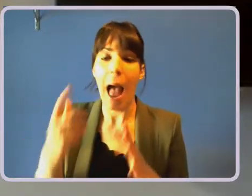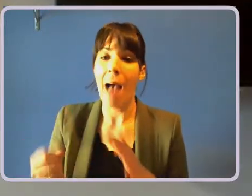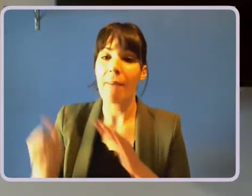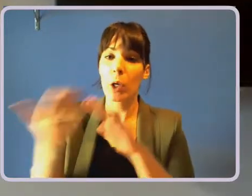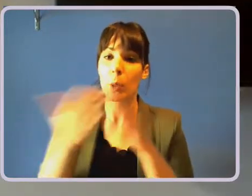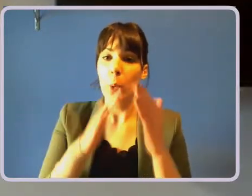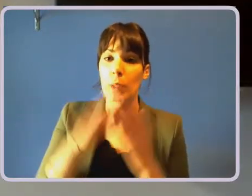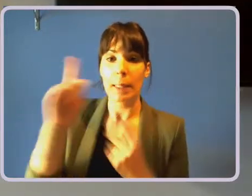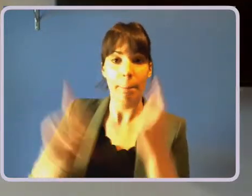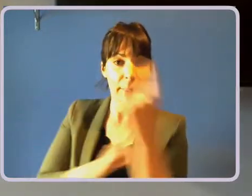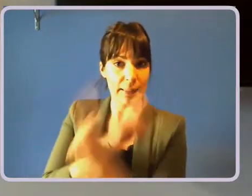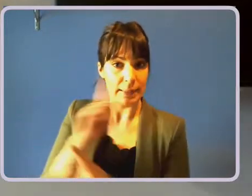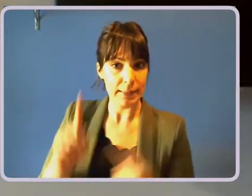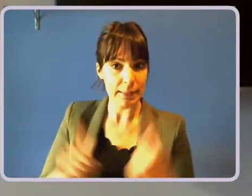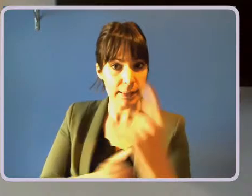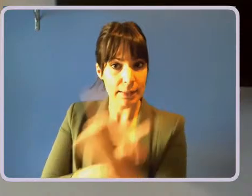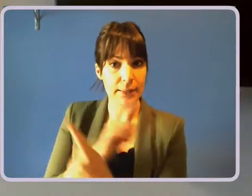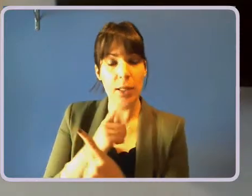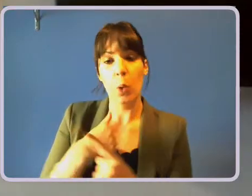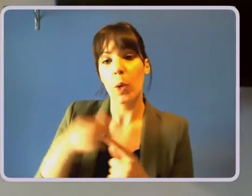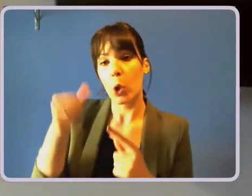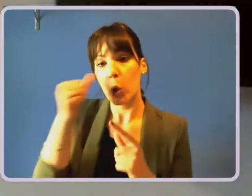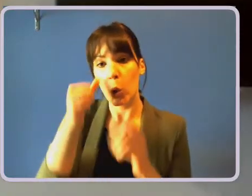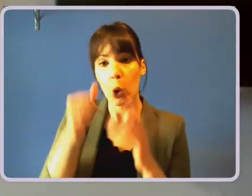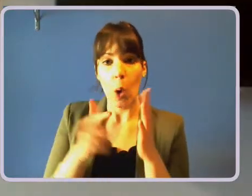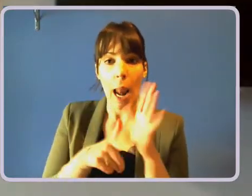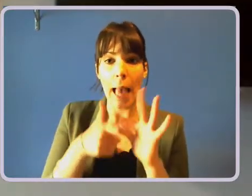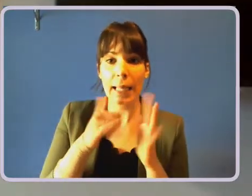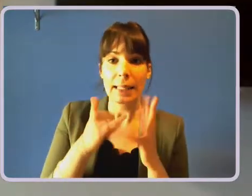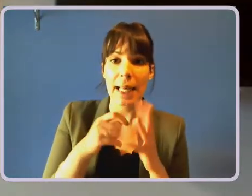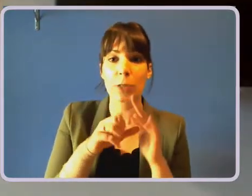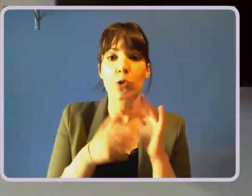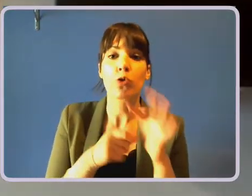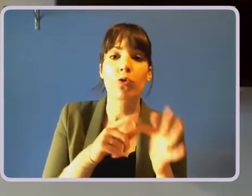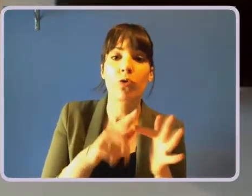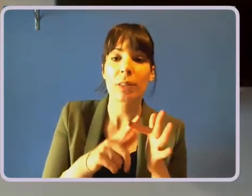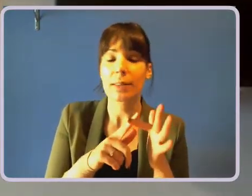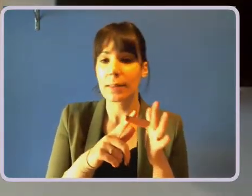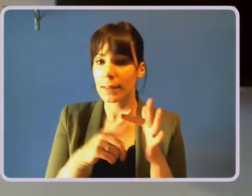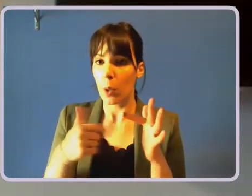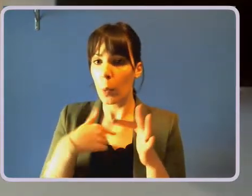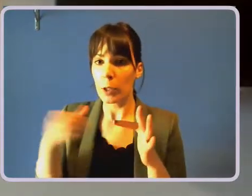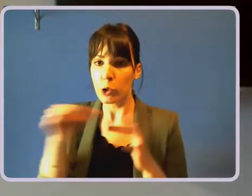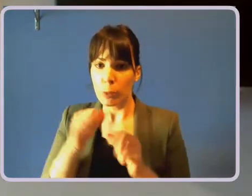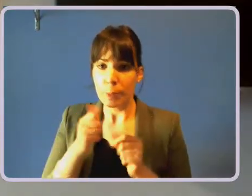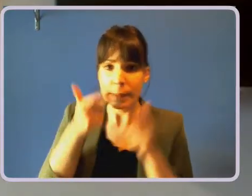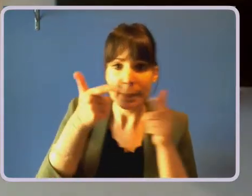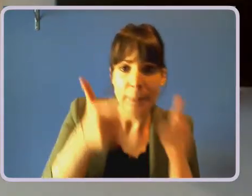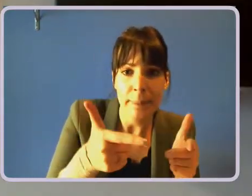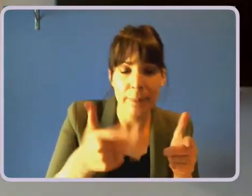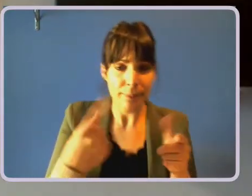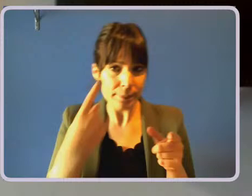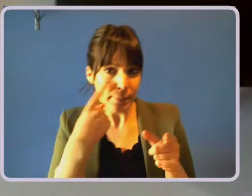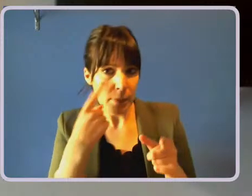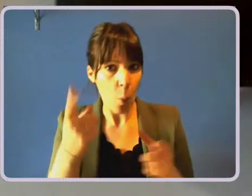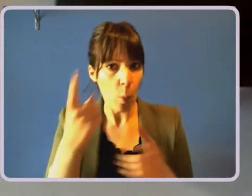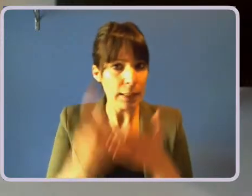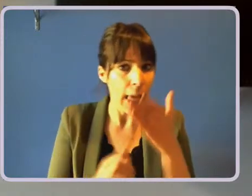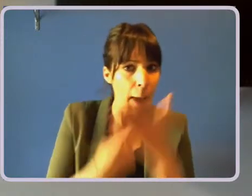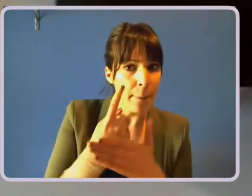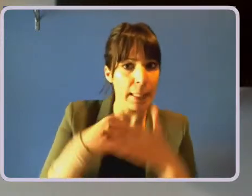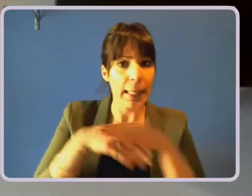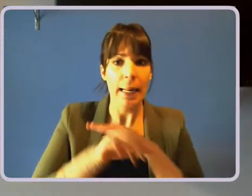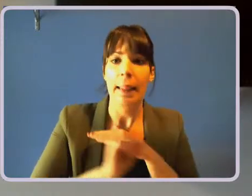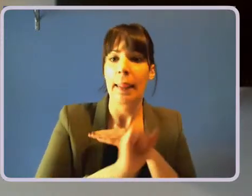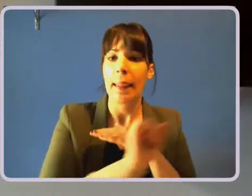Entrance, Bensdale, Bruthen, Meetung, we just felt it was really important to have presence and know what was happening at the community meetings so we could at least start